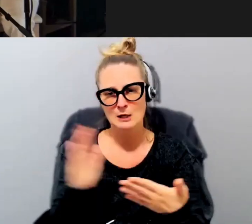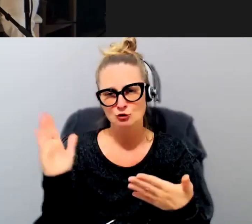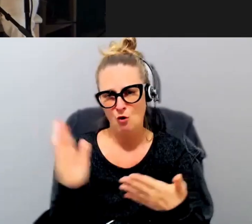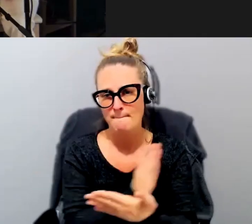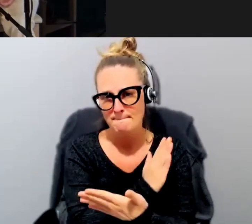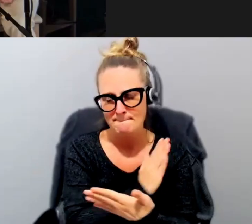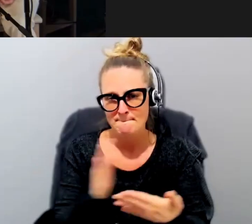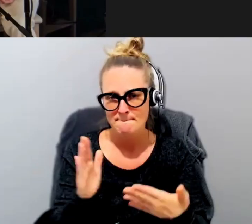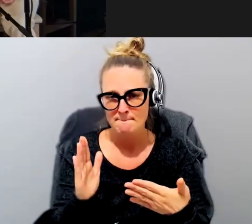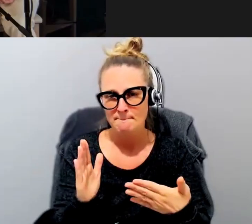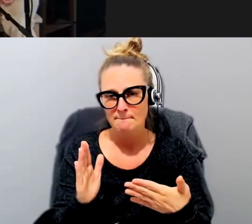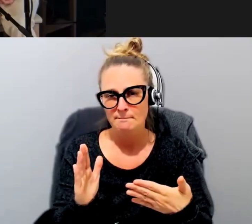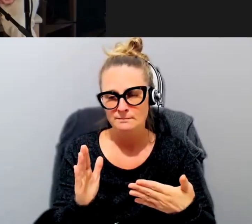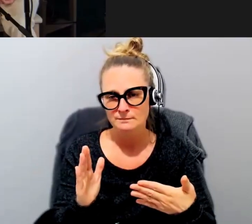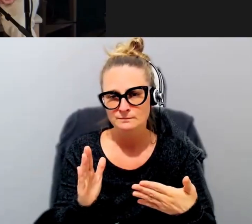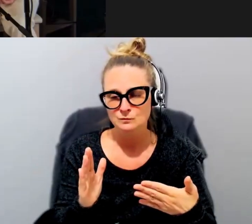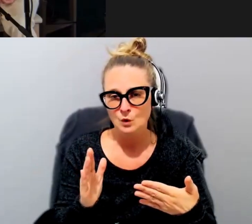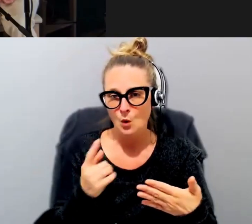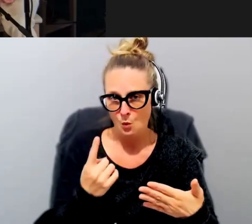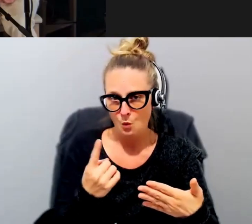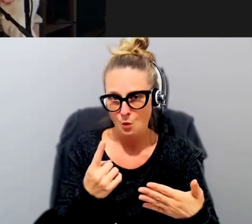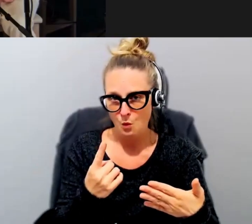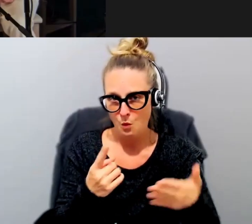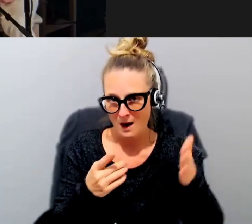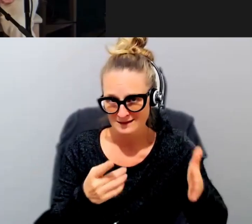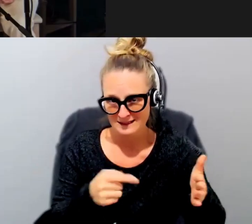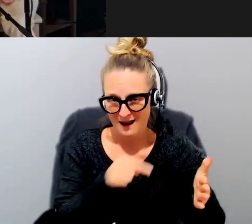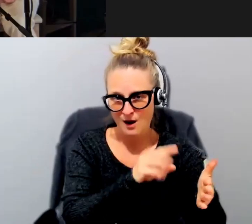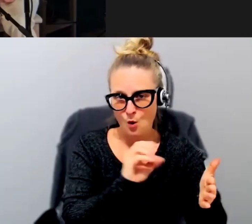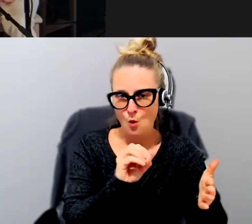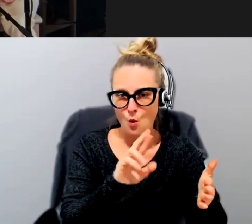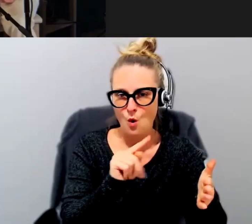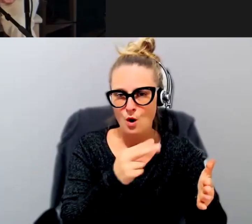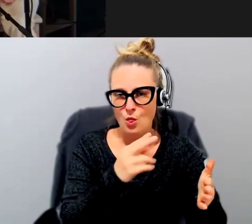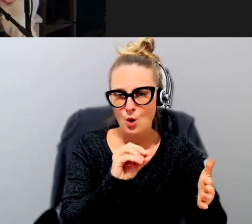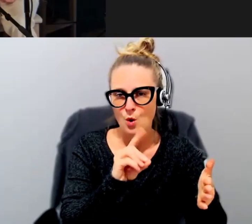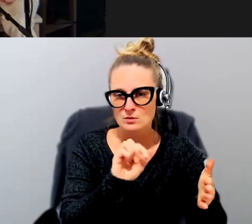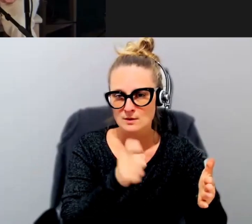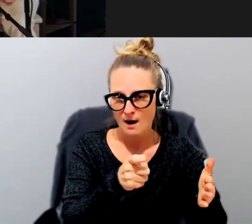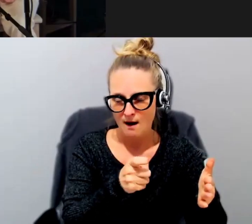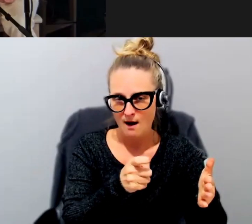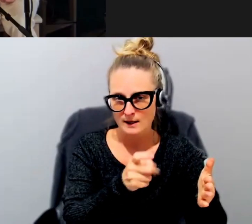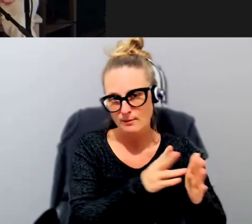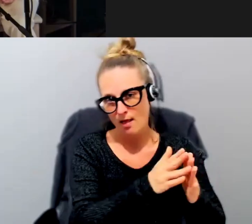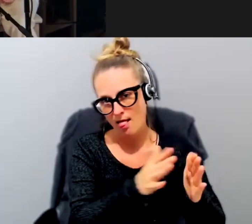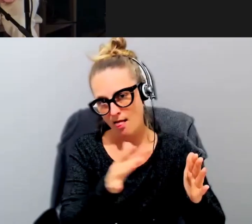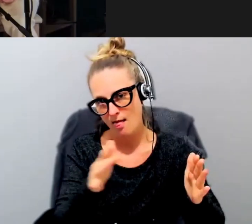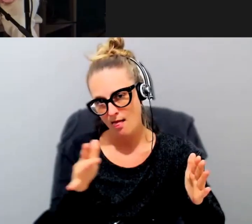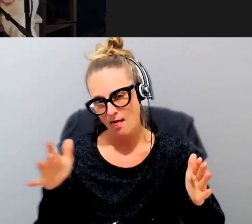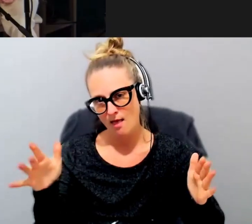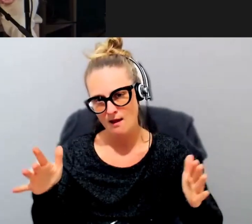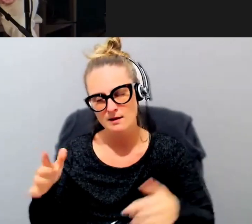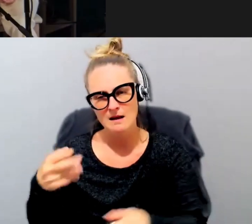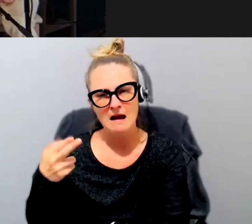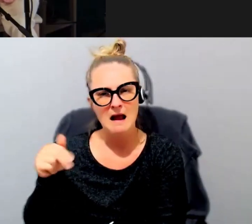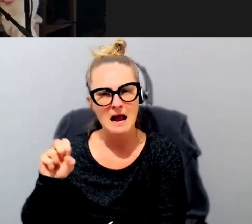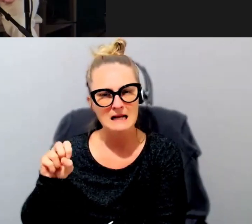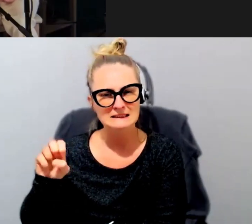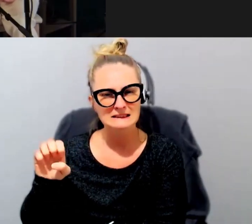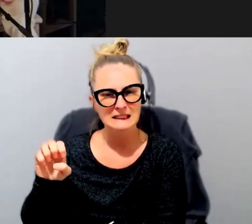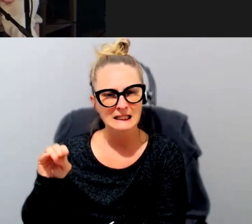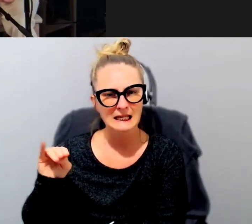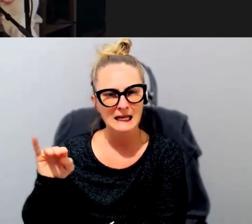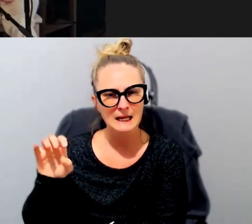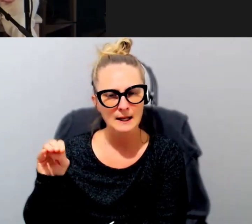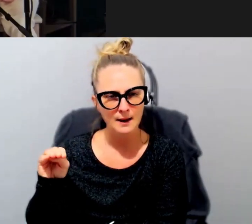one end, you mentioned Orthodox, but of course, even farther are the Hasidim, which here in Brooklyn, the Satmar